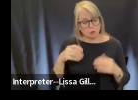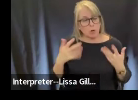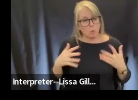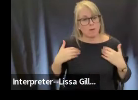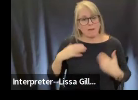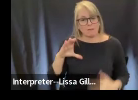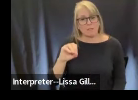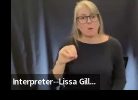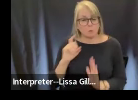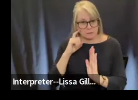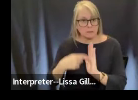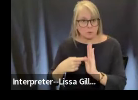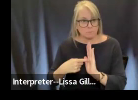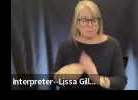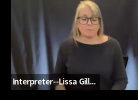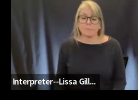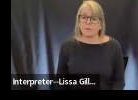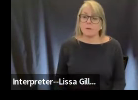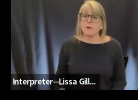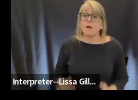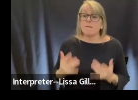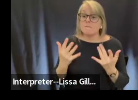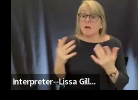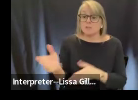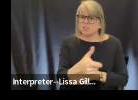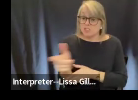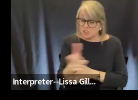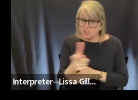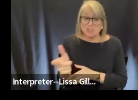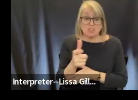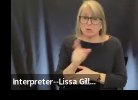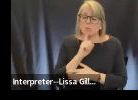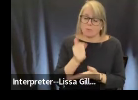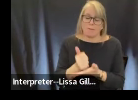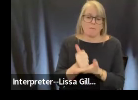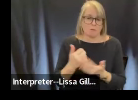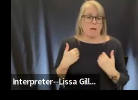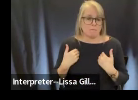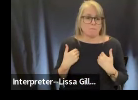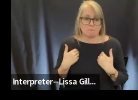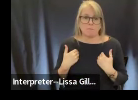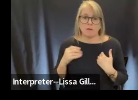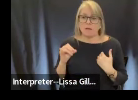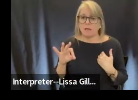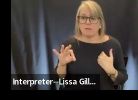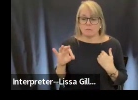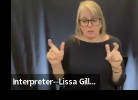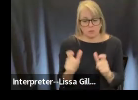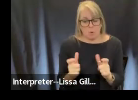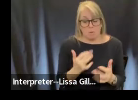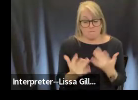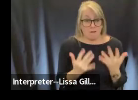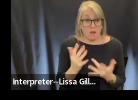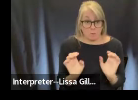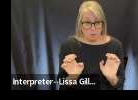Fire extinguishers, we absolutely advise having these in your home. They are helpful, very helpful if you have a smaller fire emergency that you do